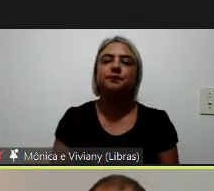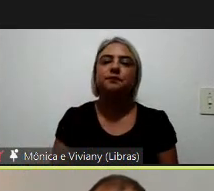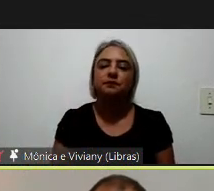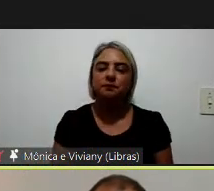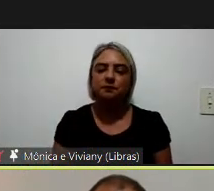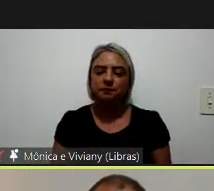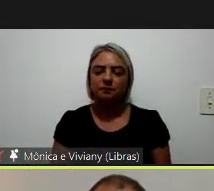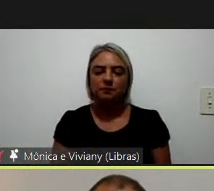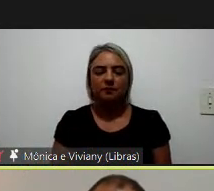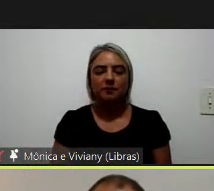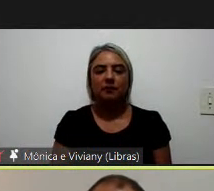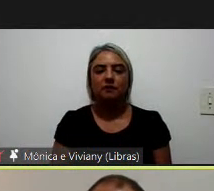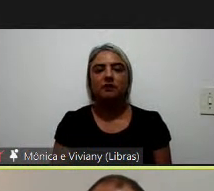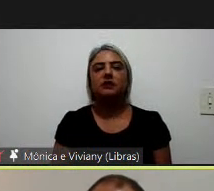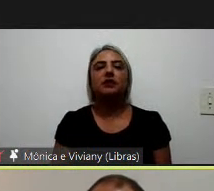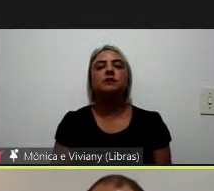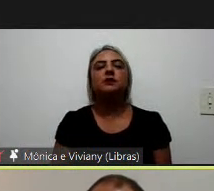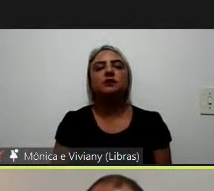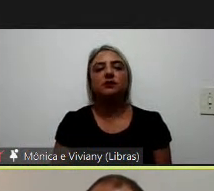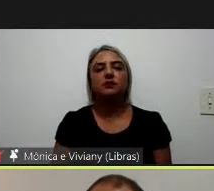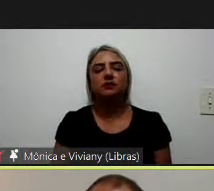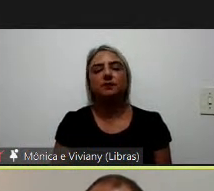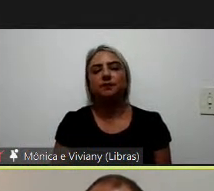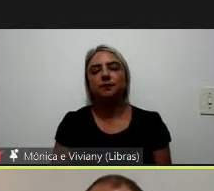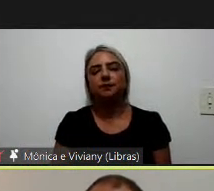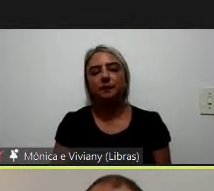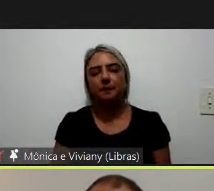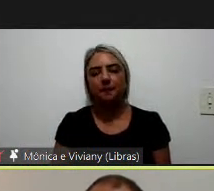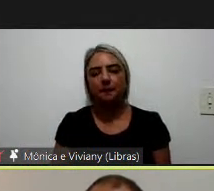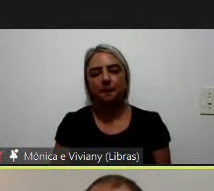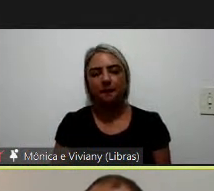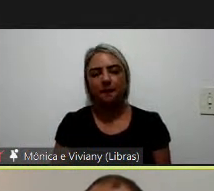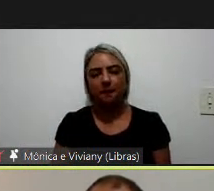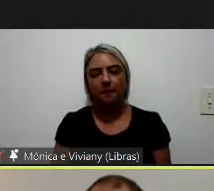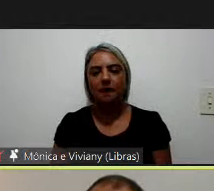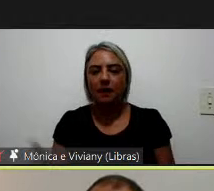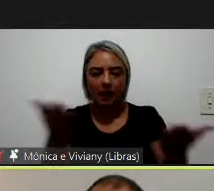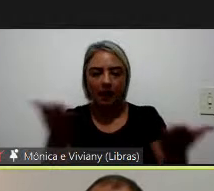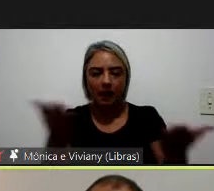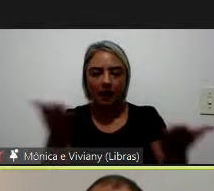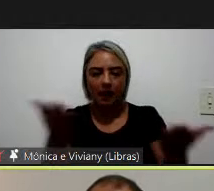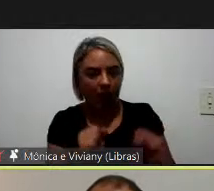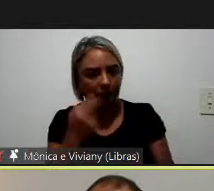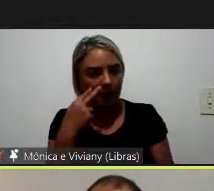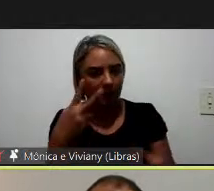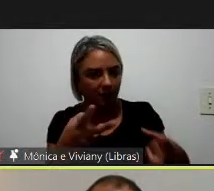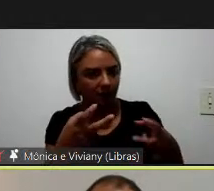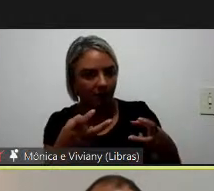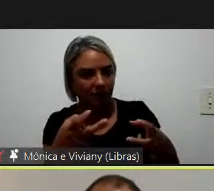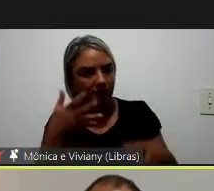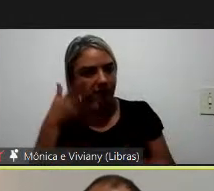So now you should be able to see my presentation.